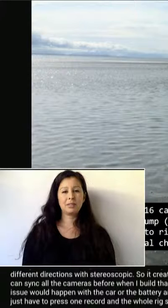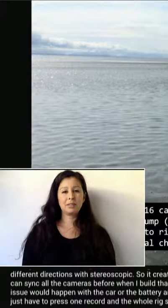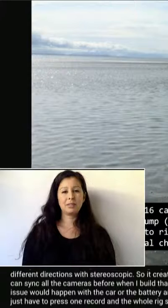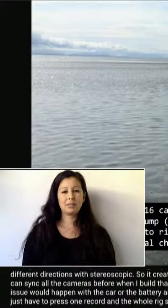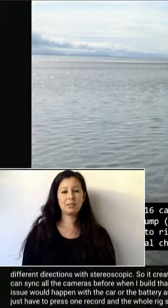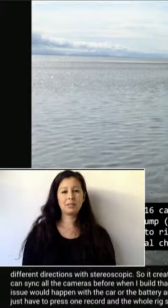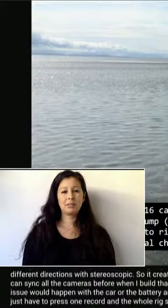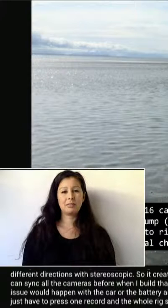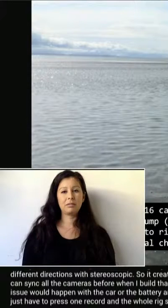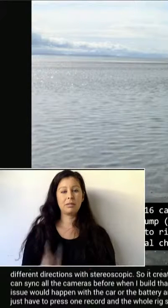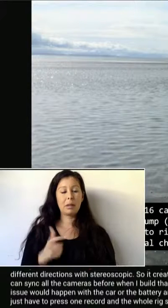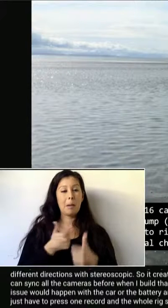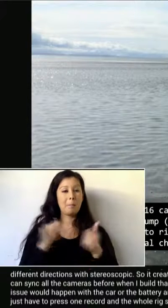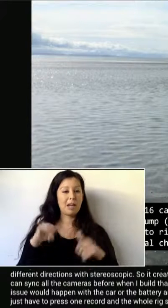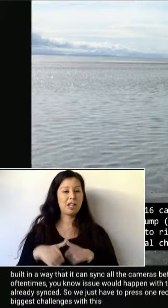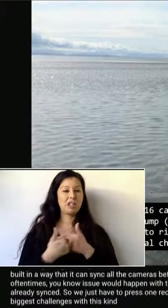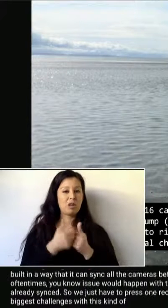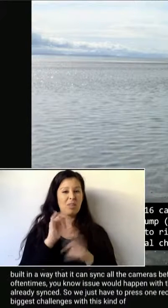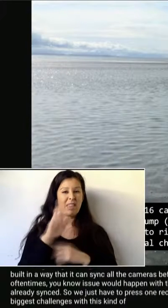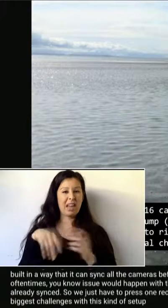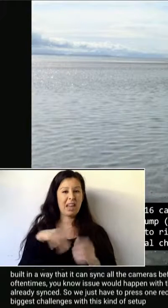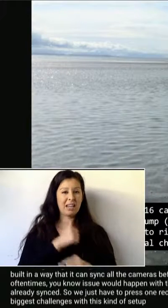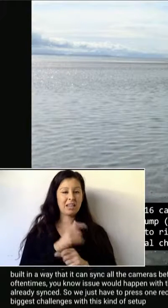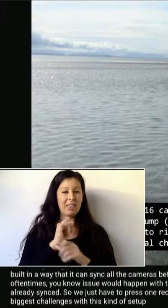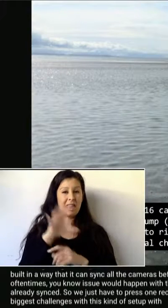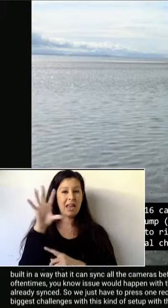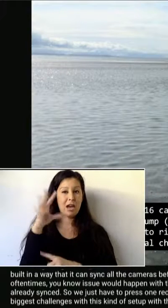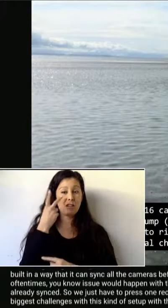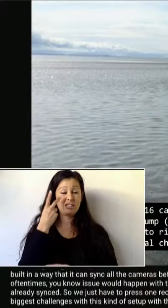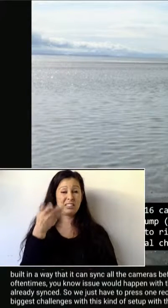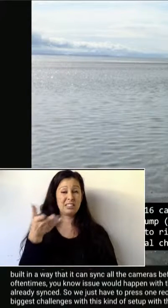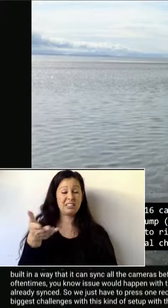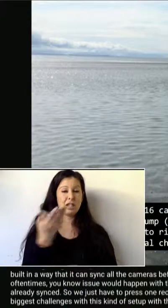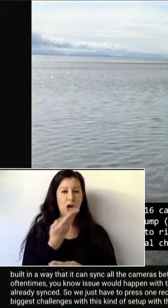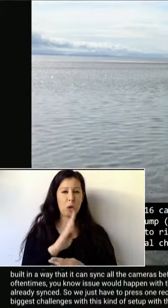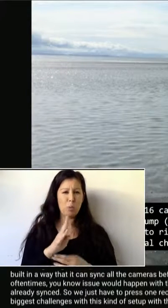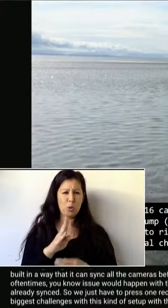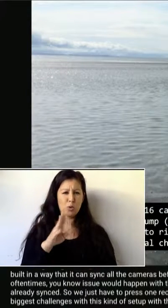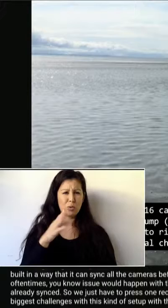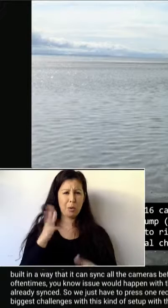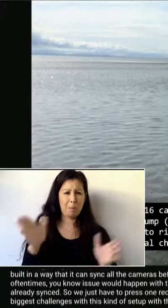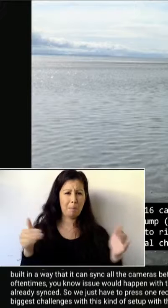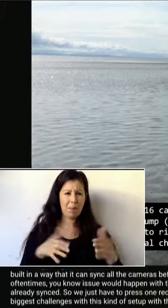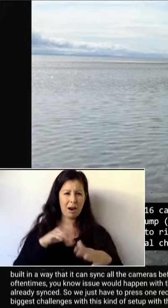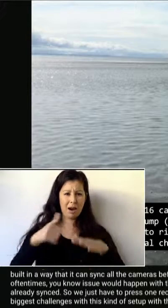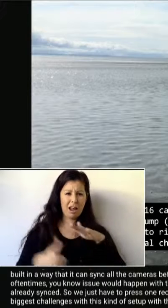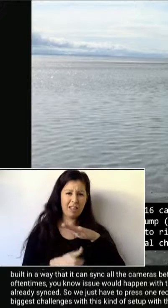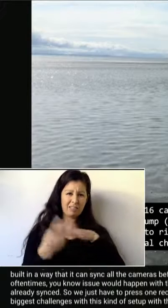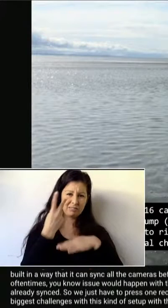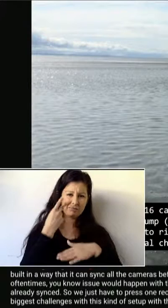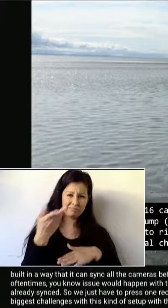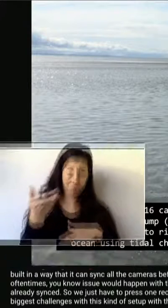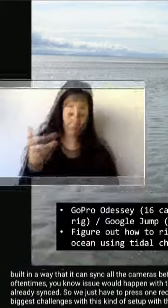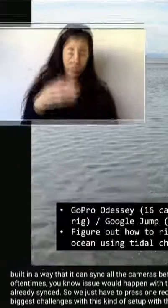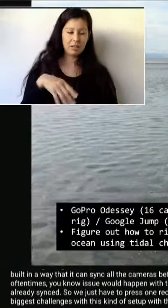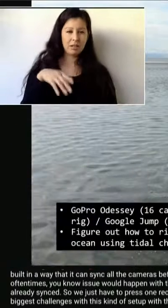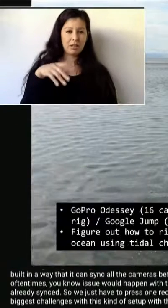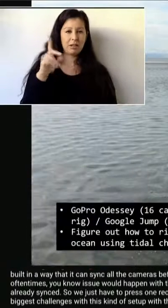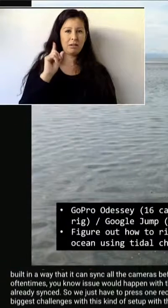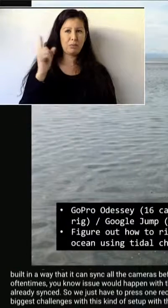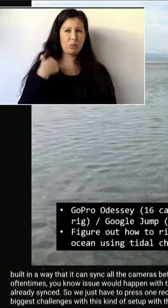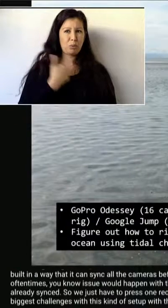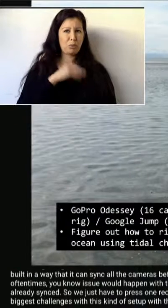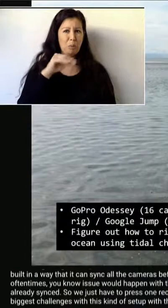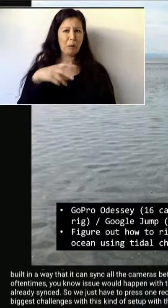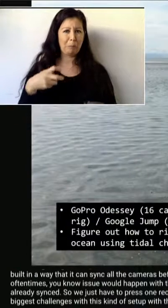biggest challenges with this kind of setup, with this camera, as you can see, there's this blue Tupperware box below, was like, where are we going to